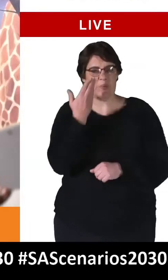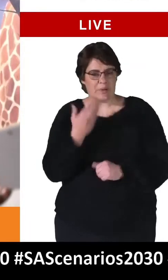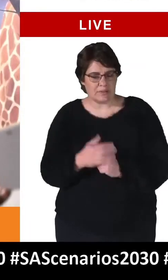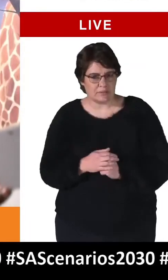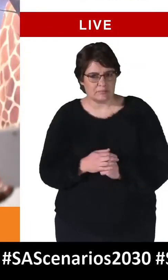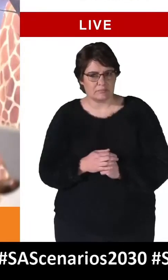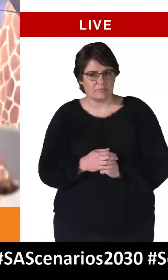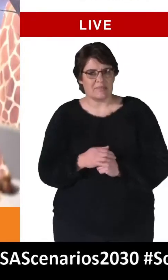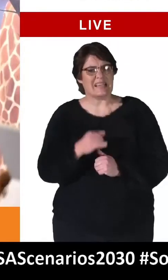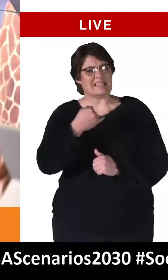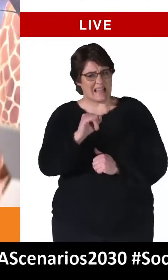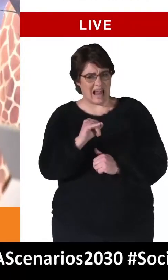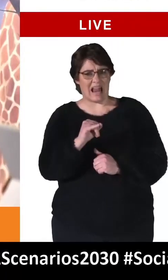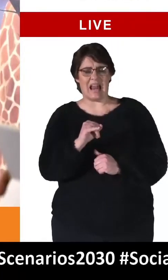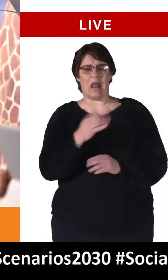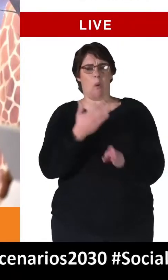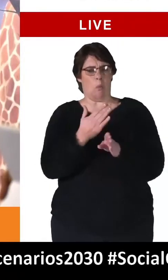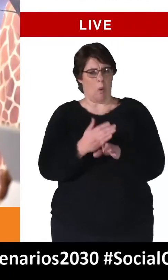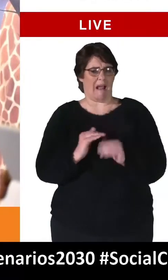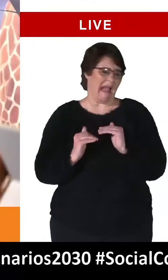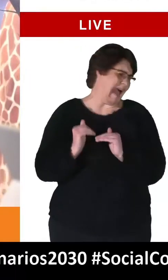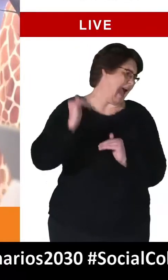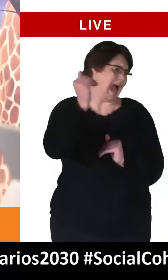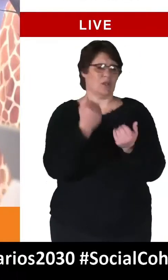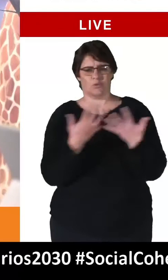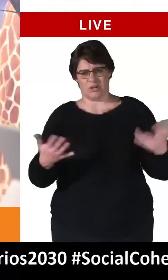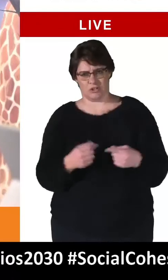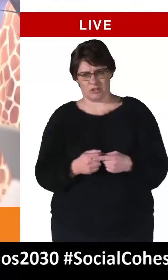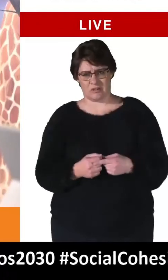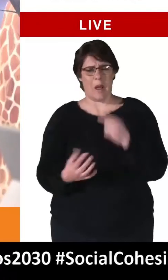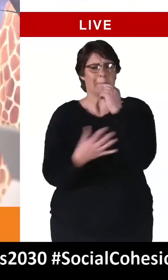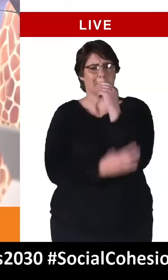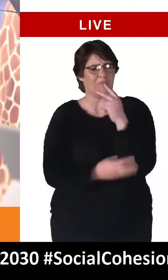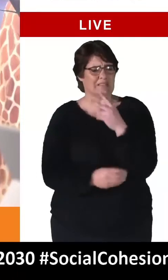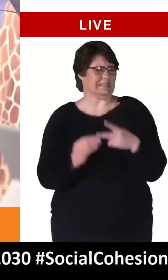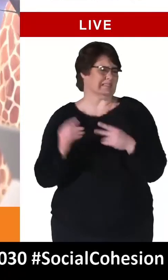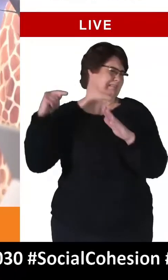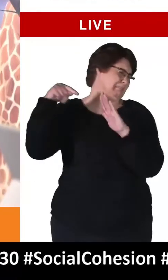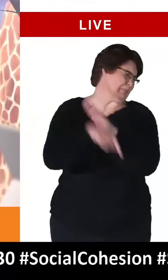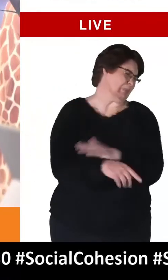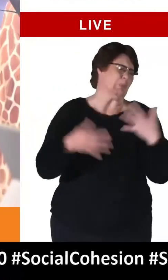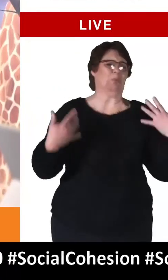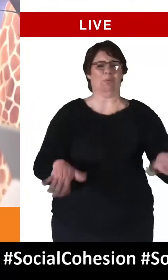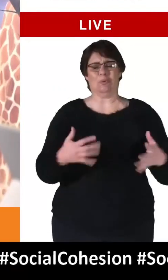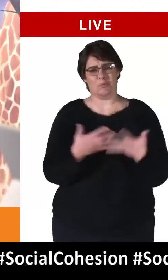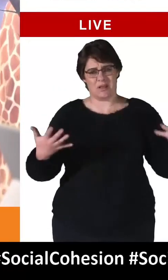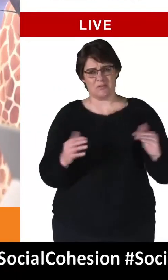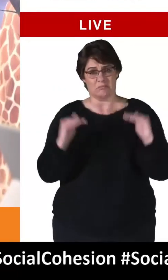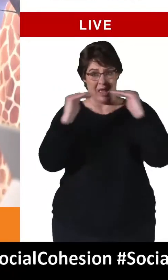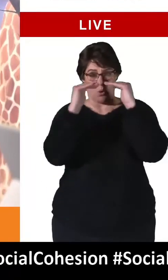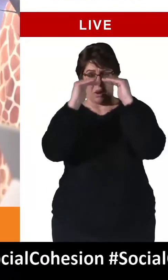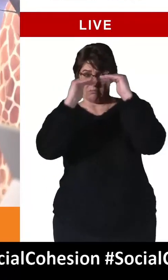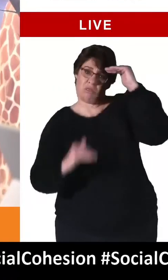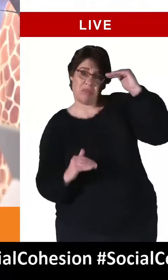It still yields high unemployment. It still yields deeper poverty, and it still yields